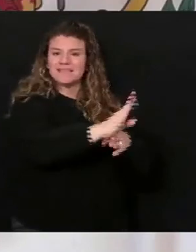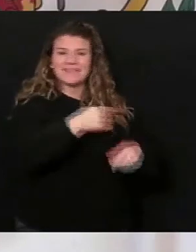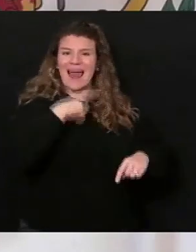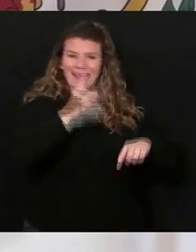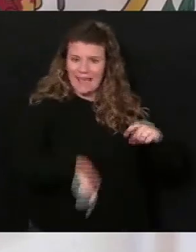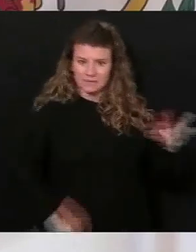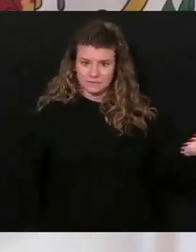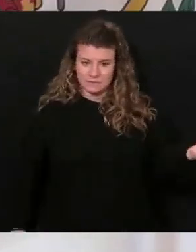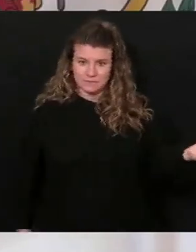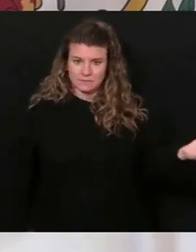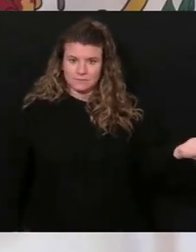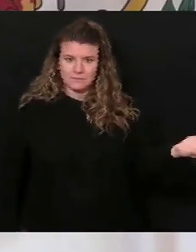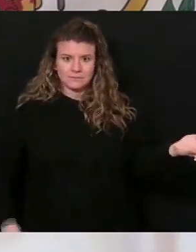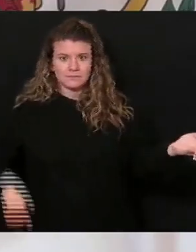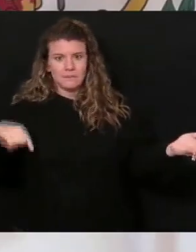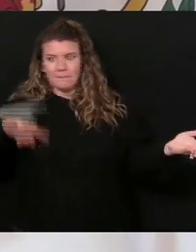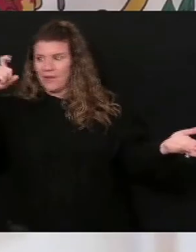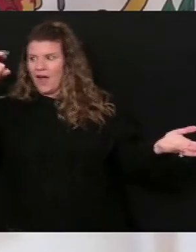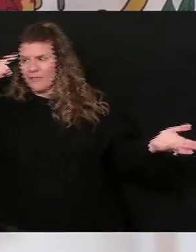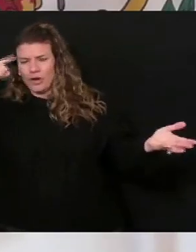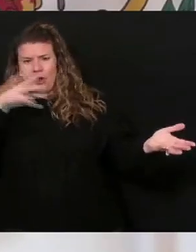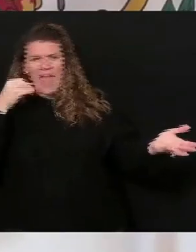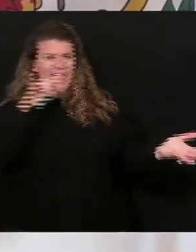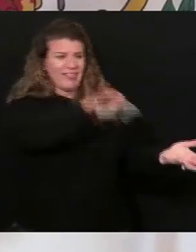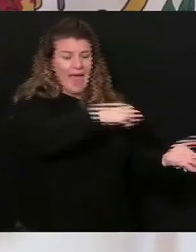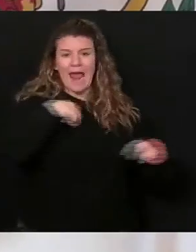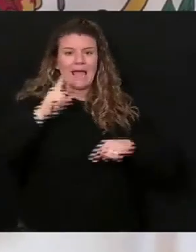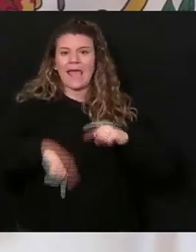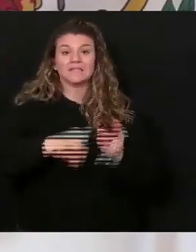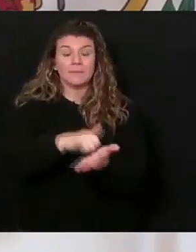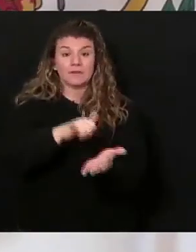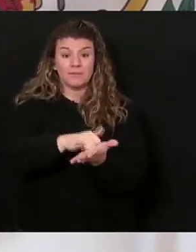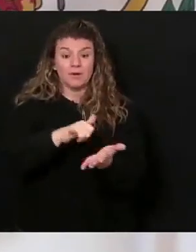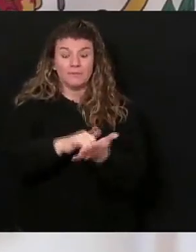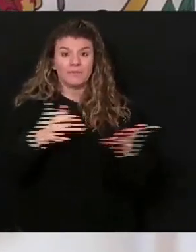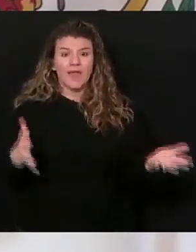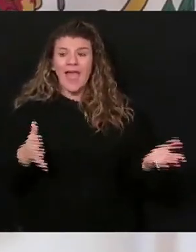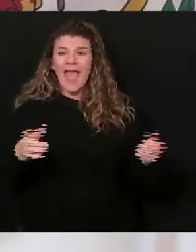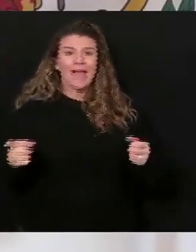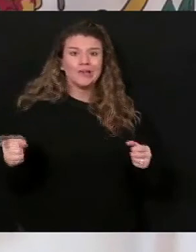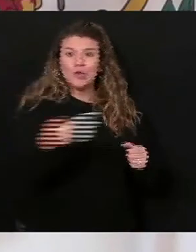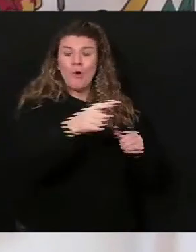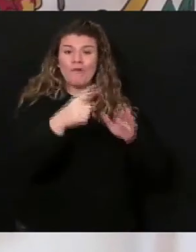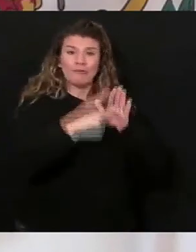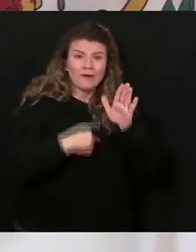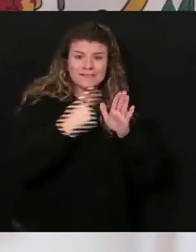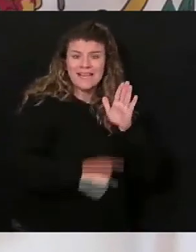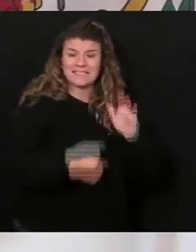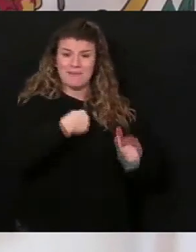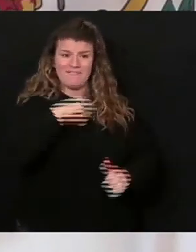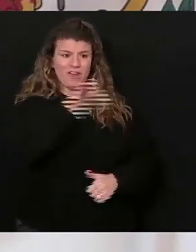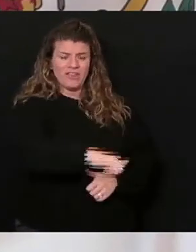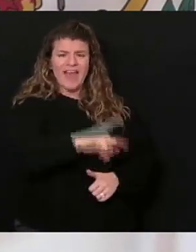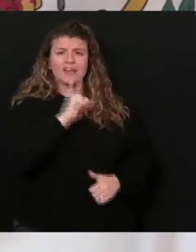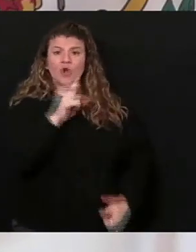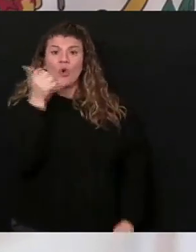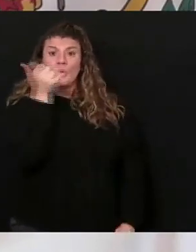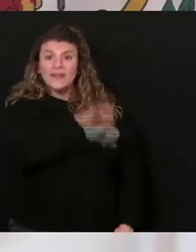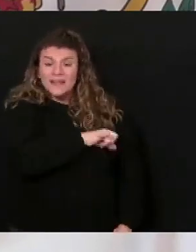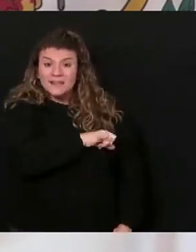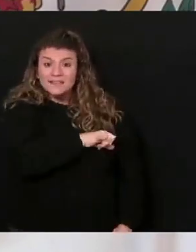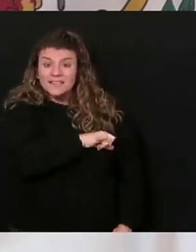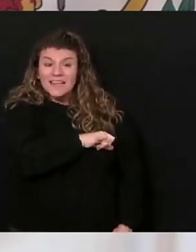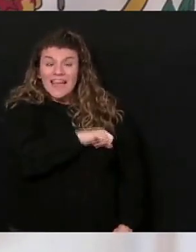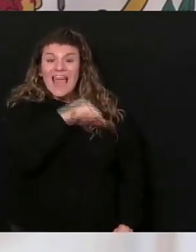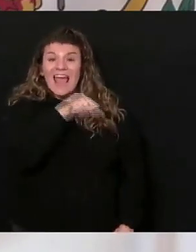this and do that too. Now, that's one thing. And I've been criticized for doing that, which is ridiculous. And this is pure